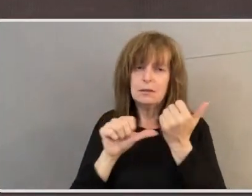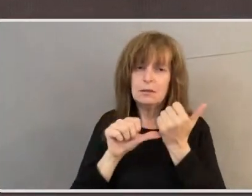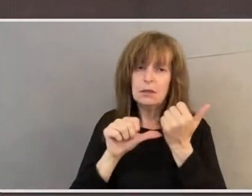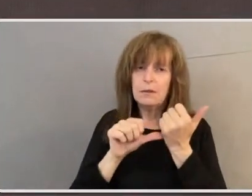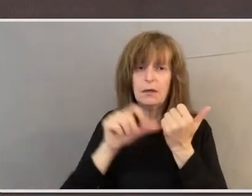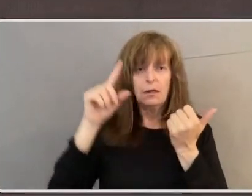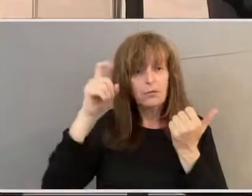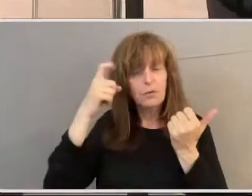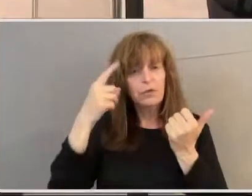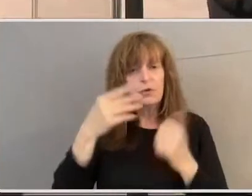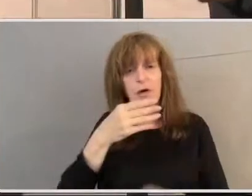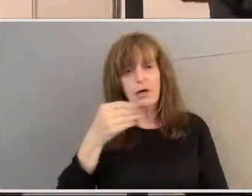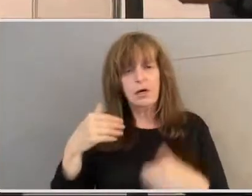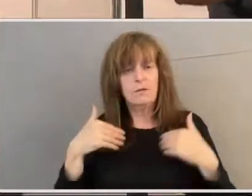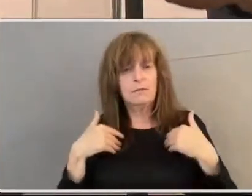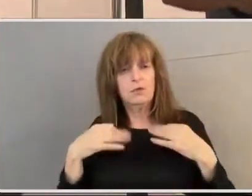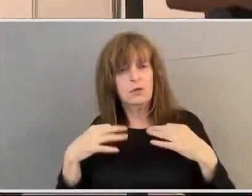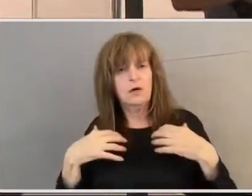God.